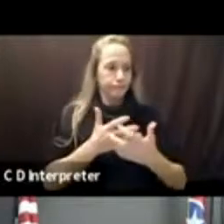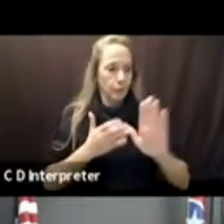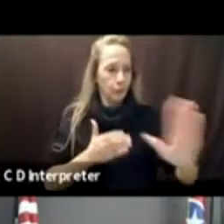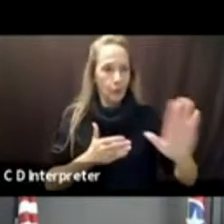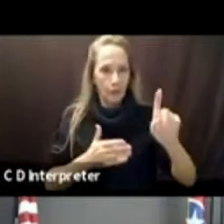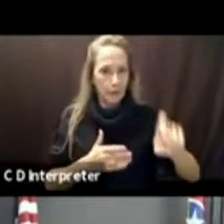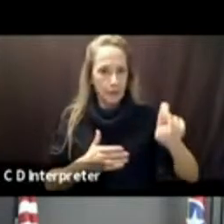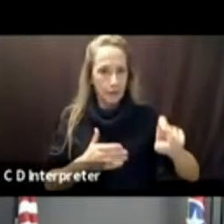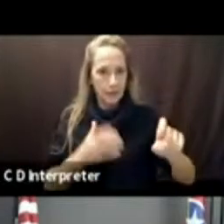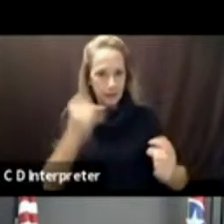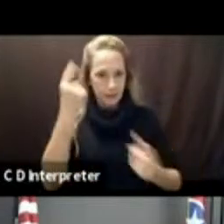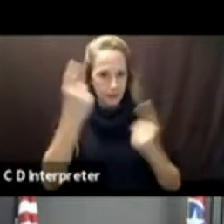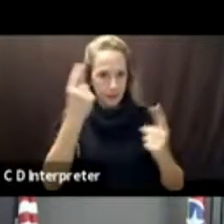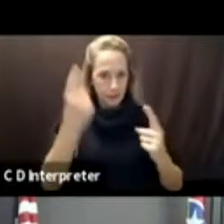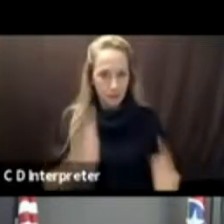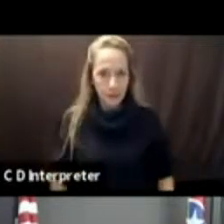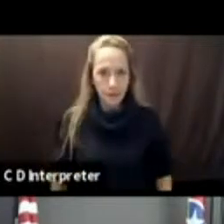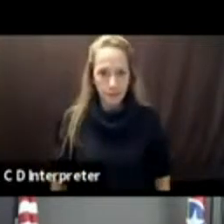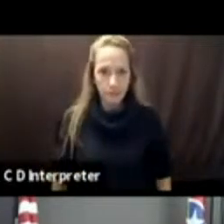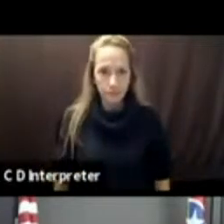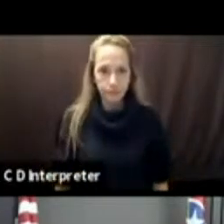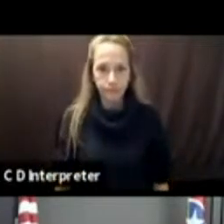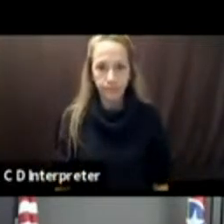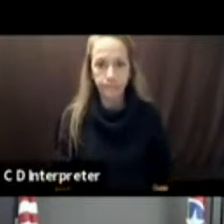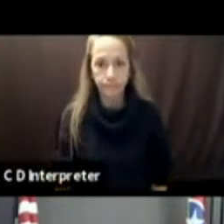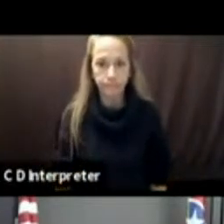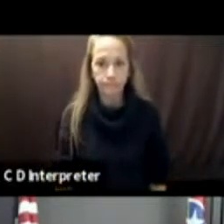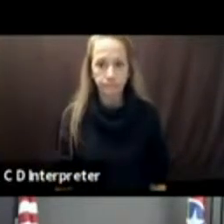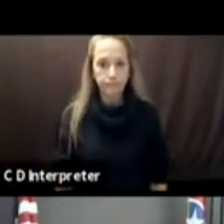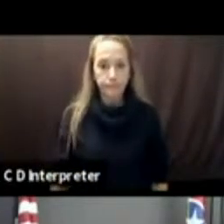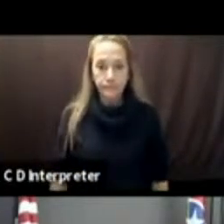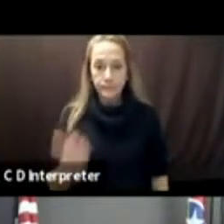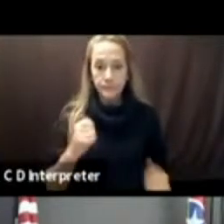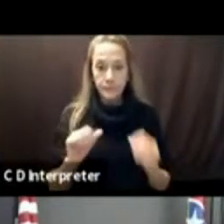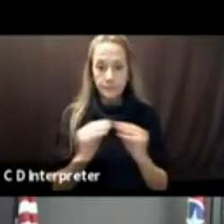Other points of discussion, concerns?